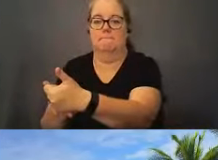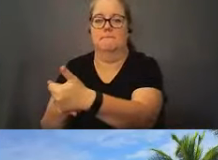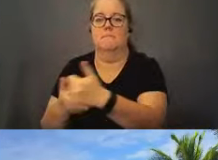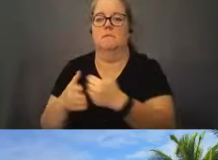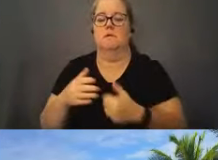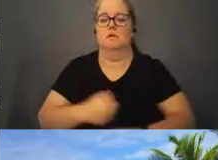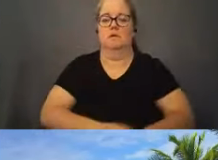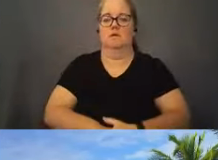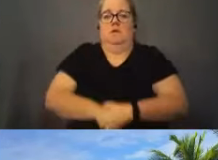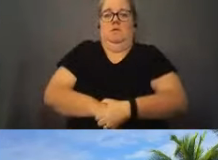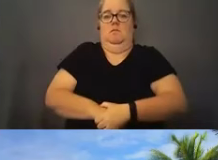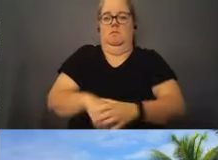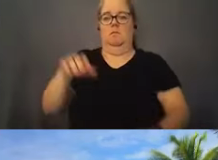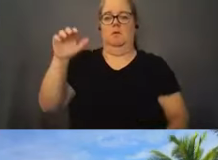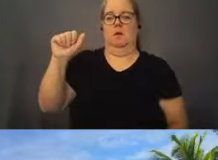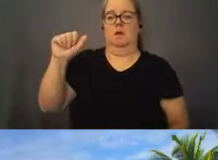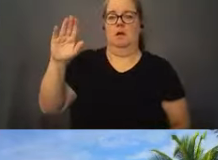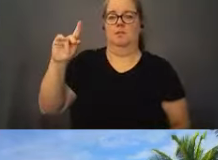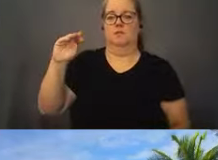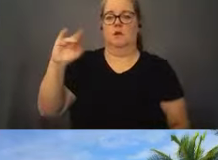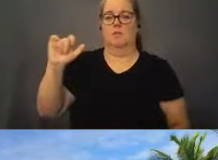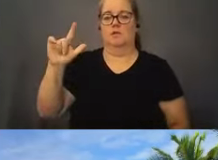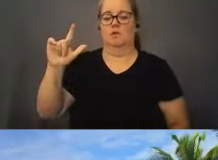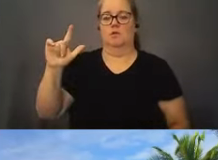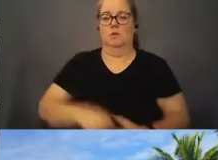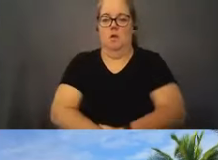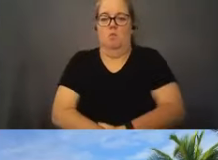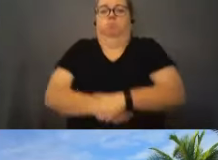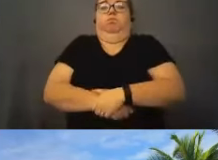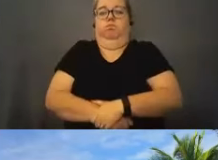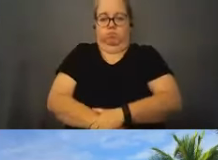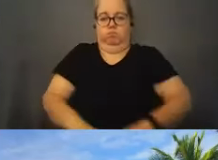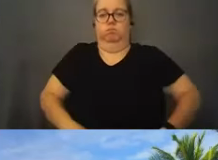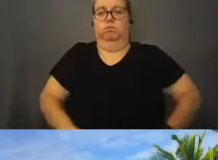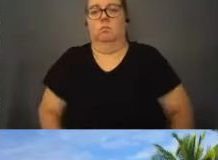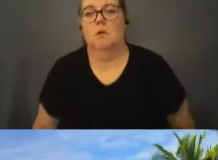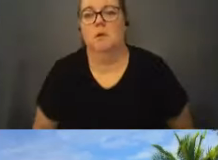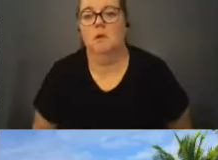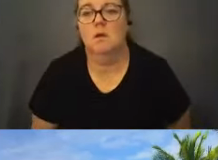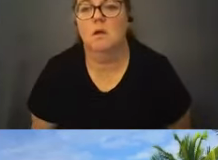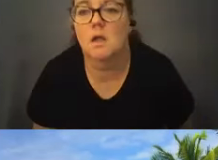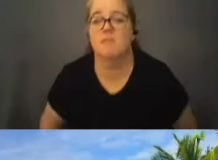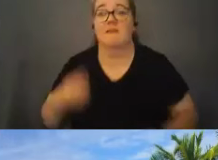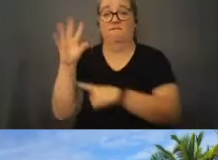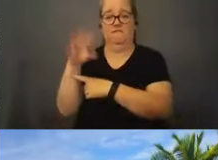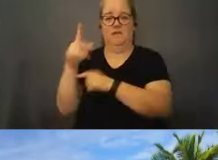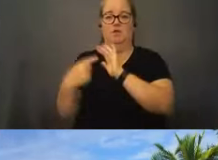abdominal thrusts. And this quick little video will show you the abdominal thrusts.